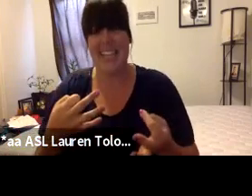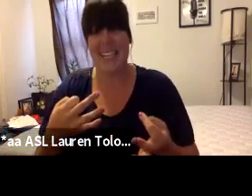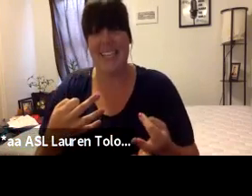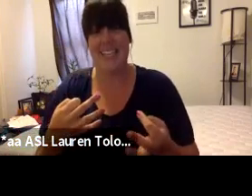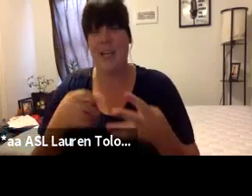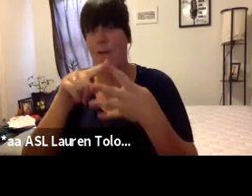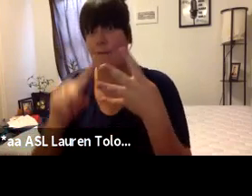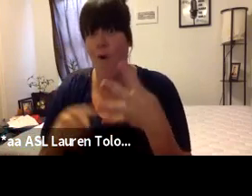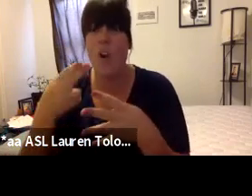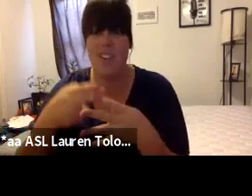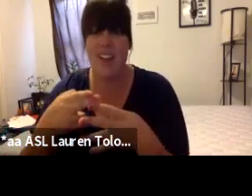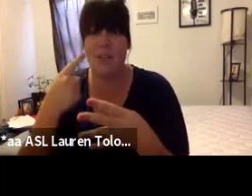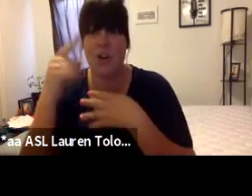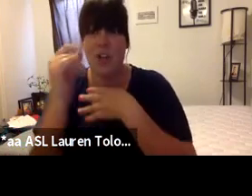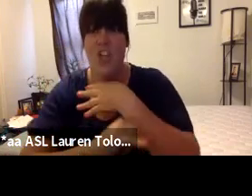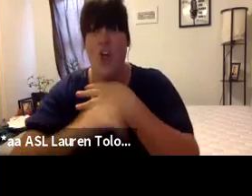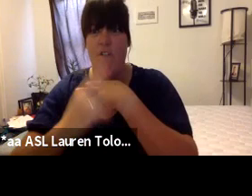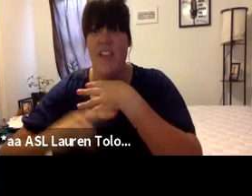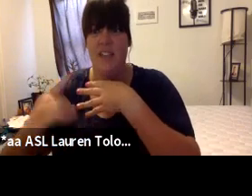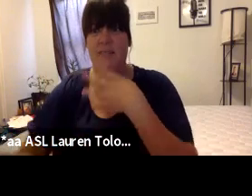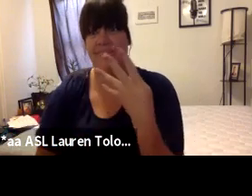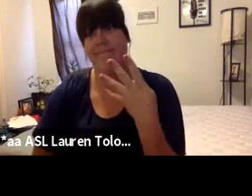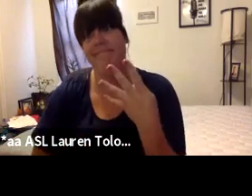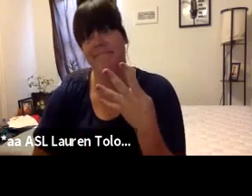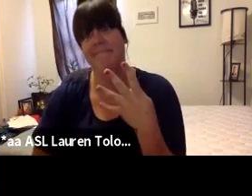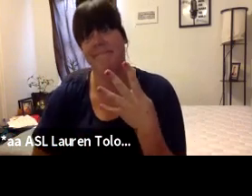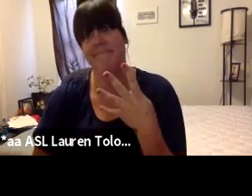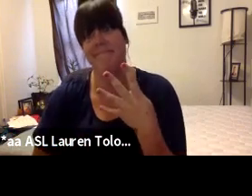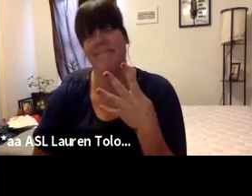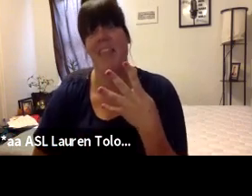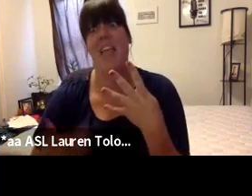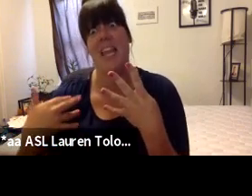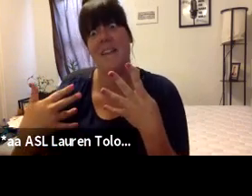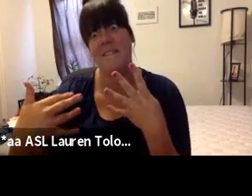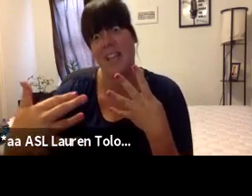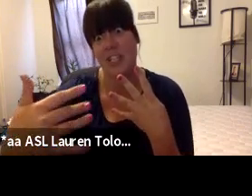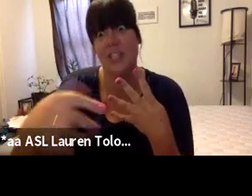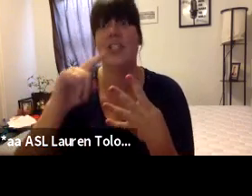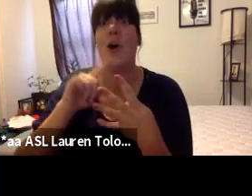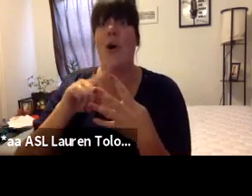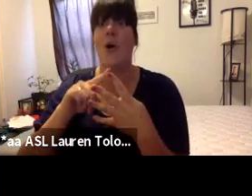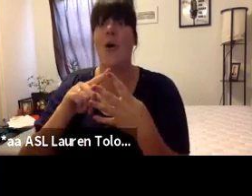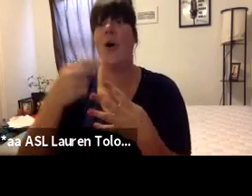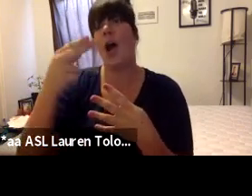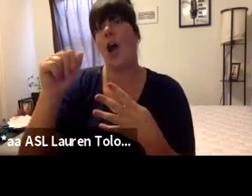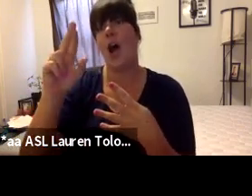names. And they were eventually named Harmony, Truffin, Crystal,